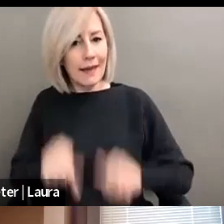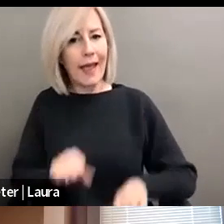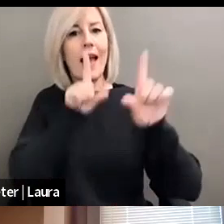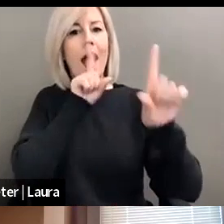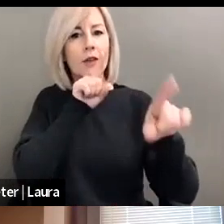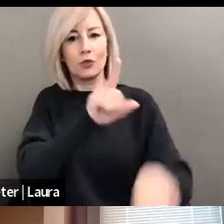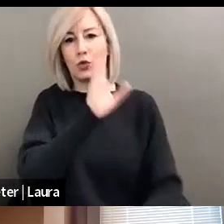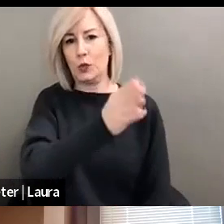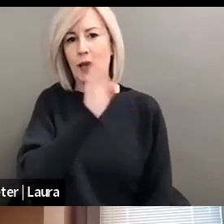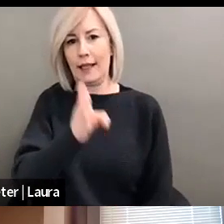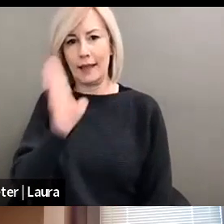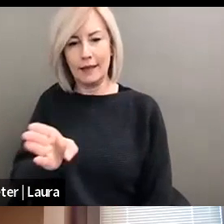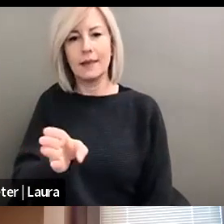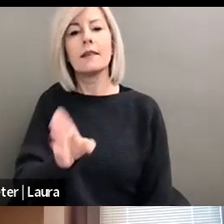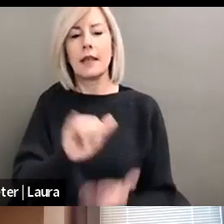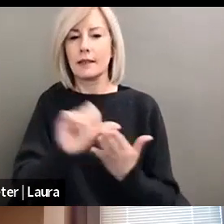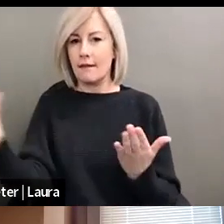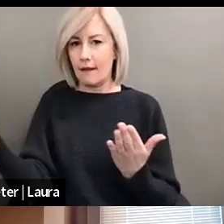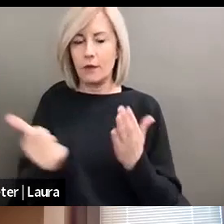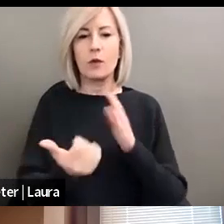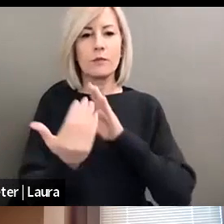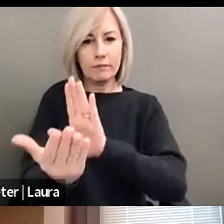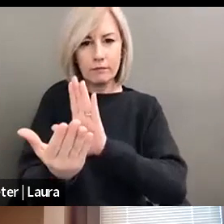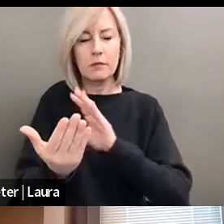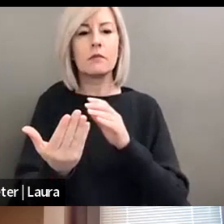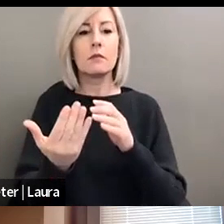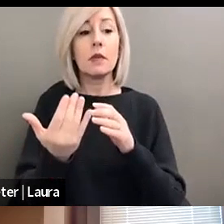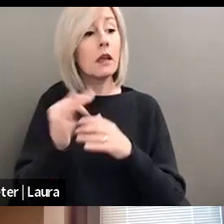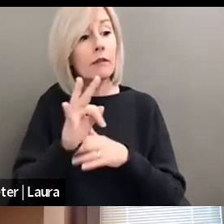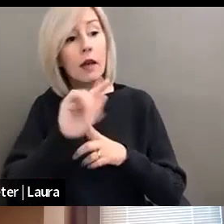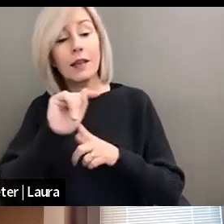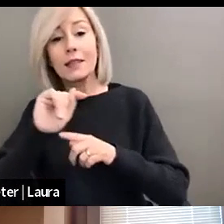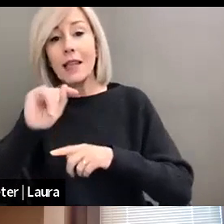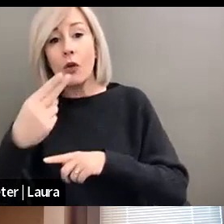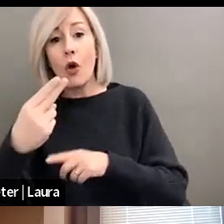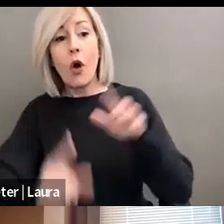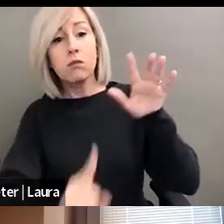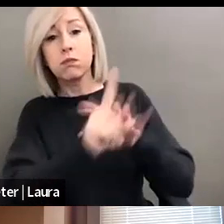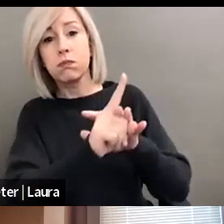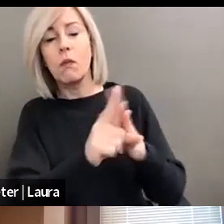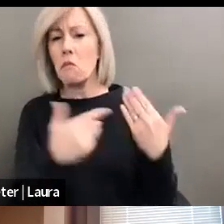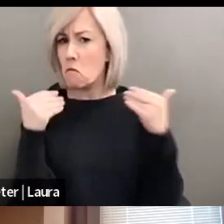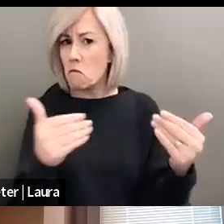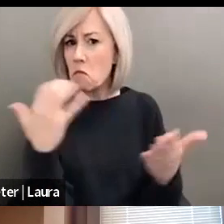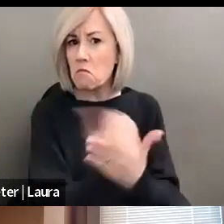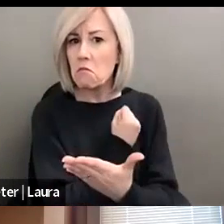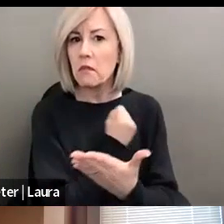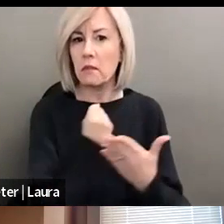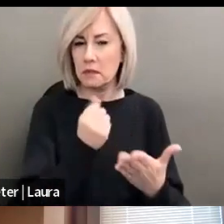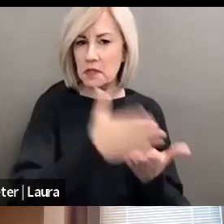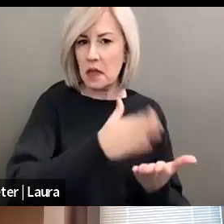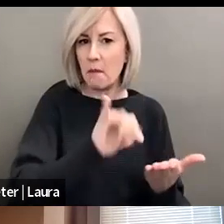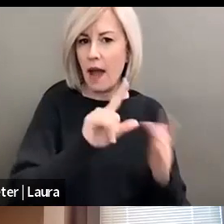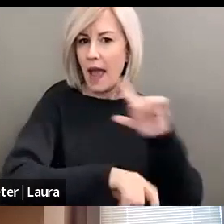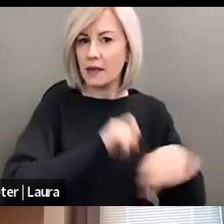directly. So that's also another avenue that when you see there's town halls going on, stop on by and ask your question.